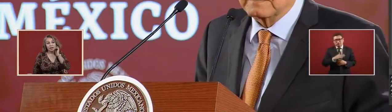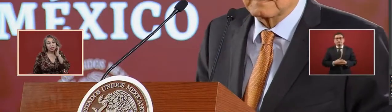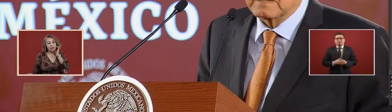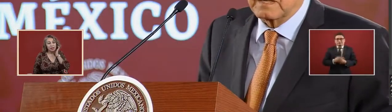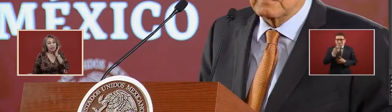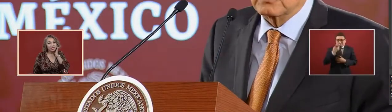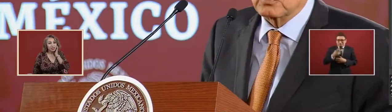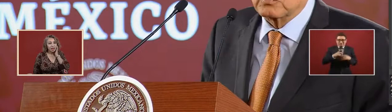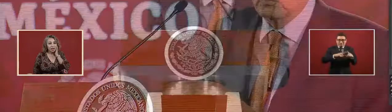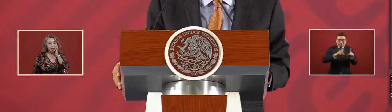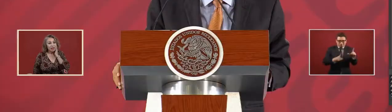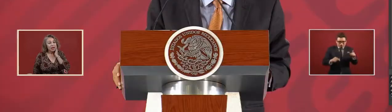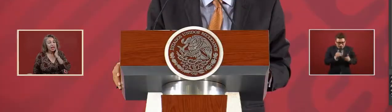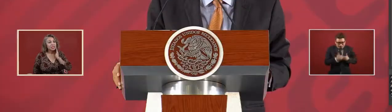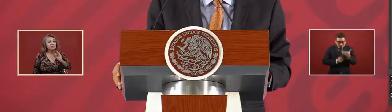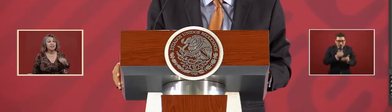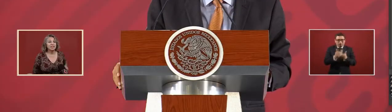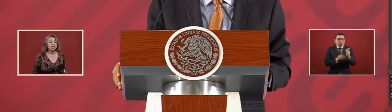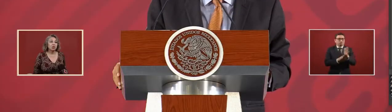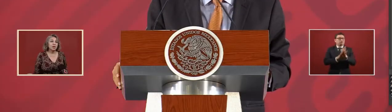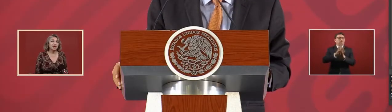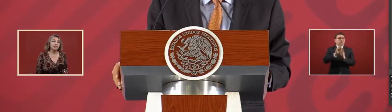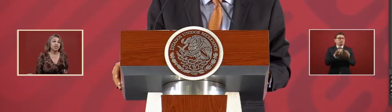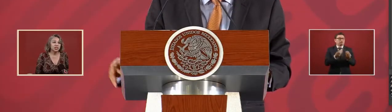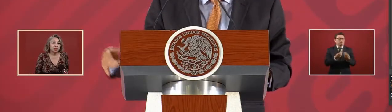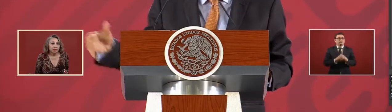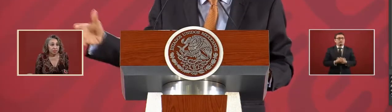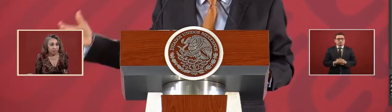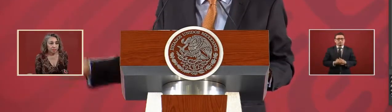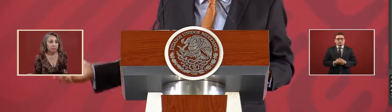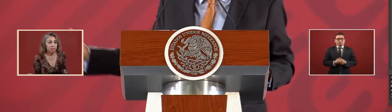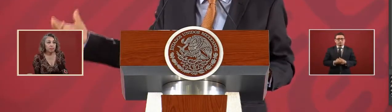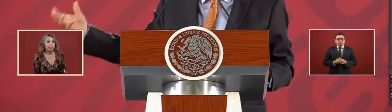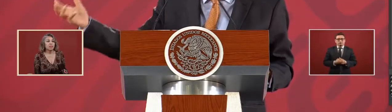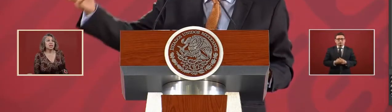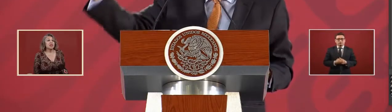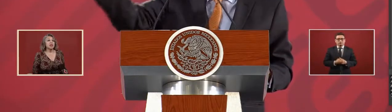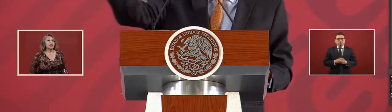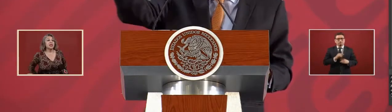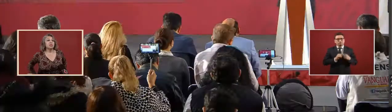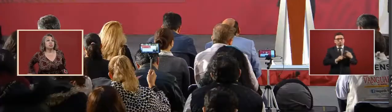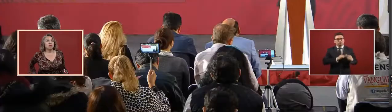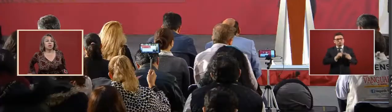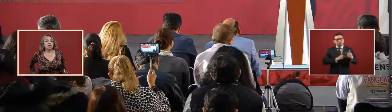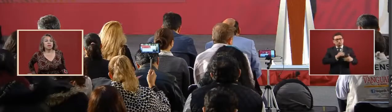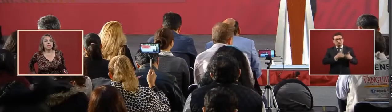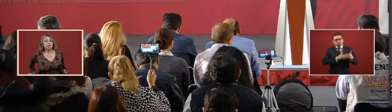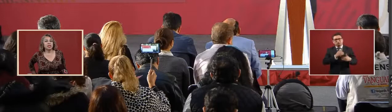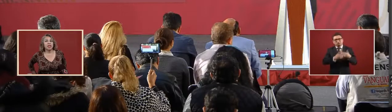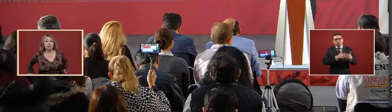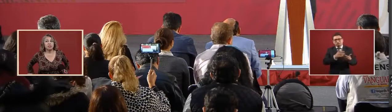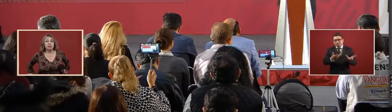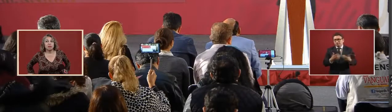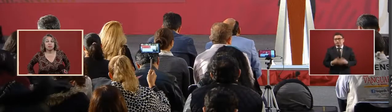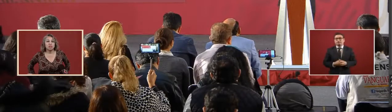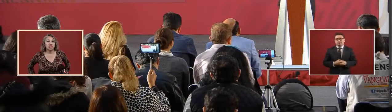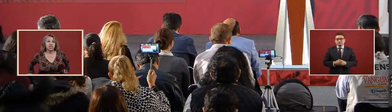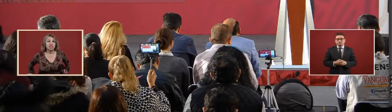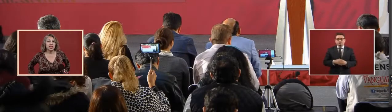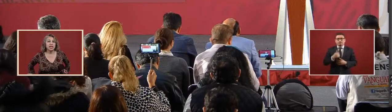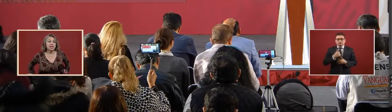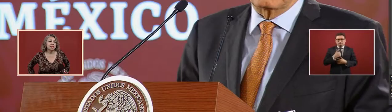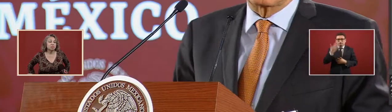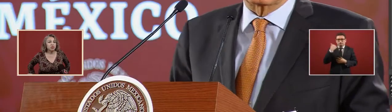why the country mucho, has advanced so much. Se fue gestando este it, movimiento. This king entonces, ¿qué les decía was